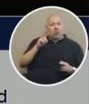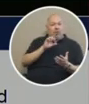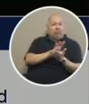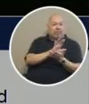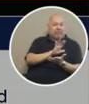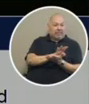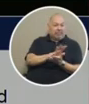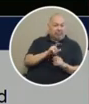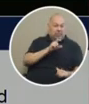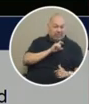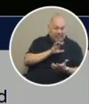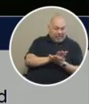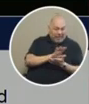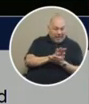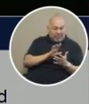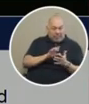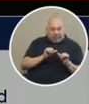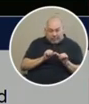academies going forward.